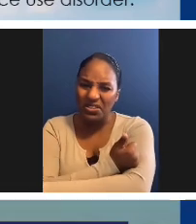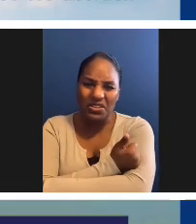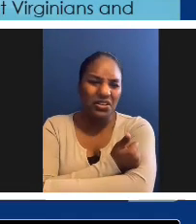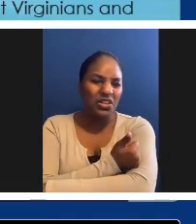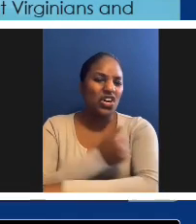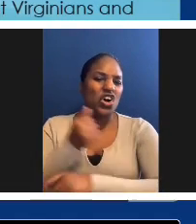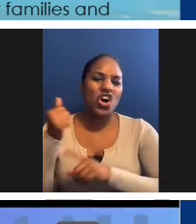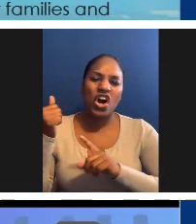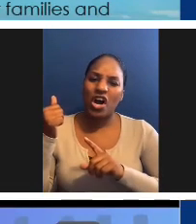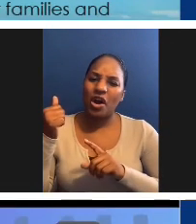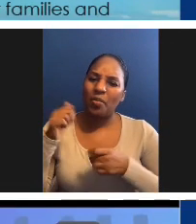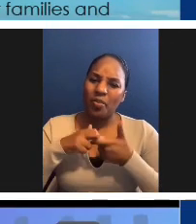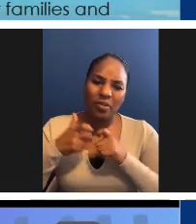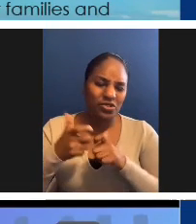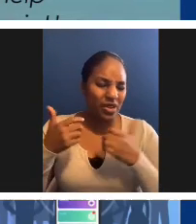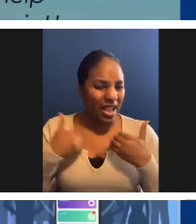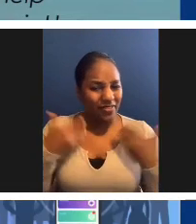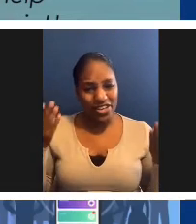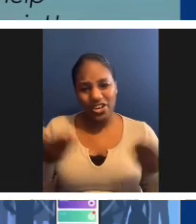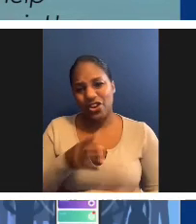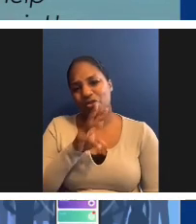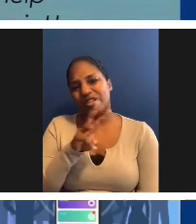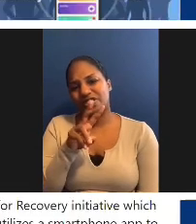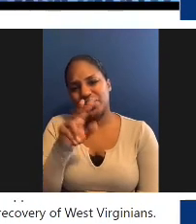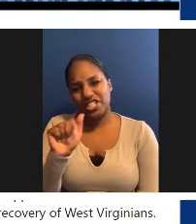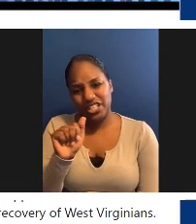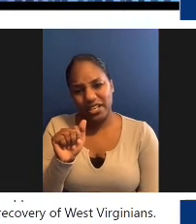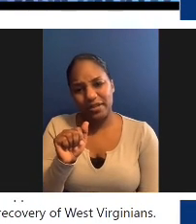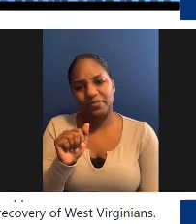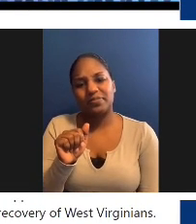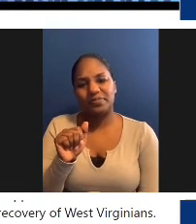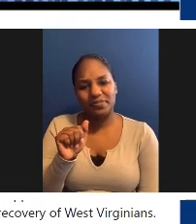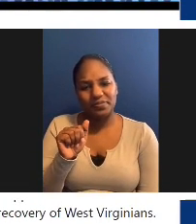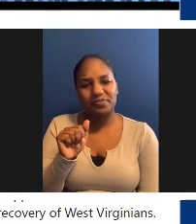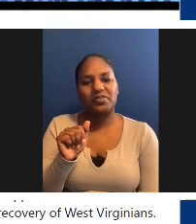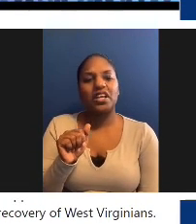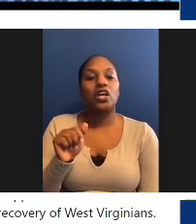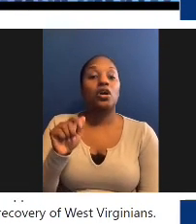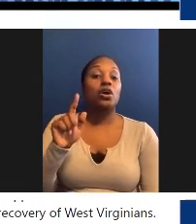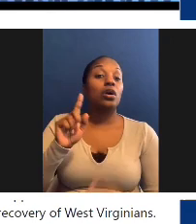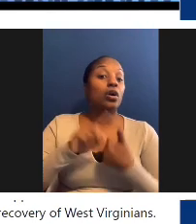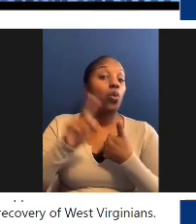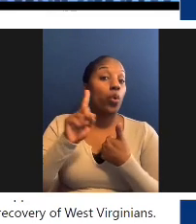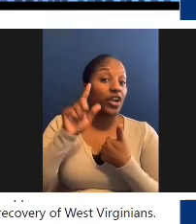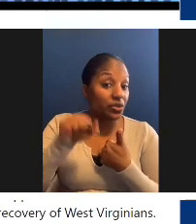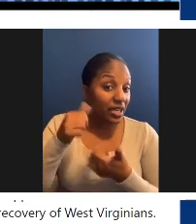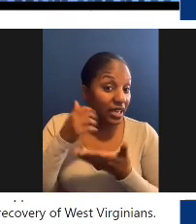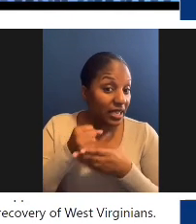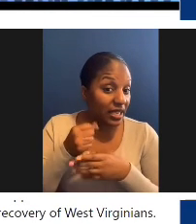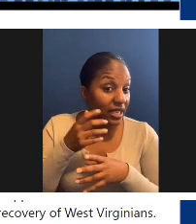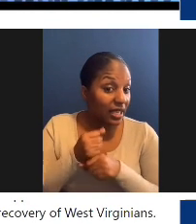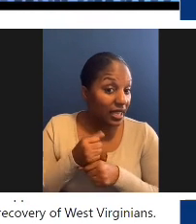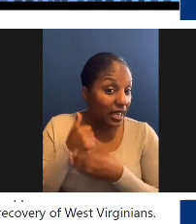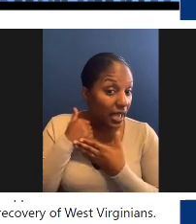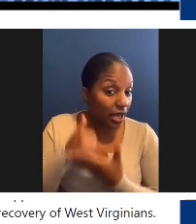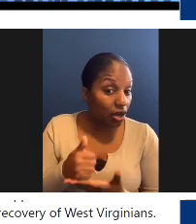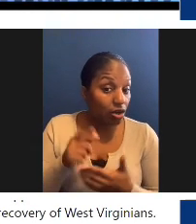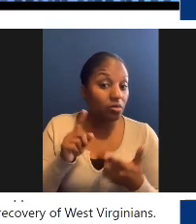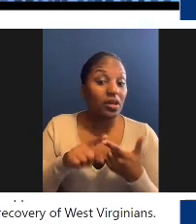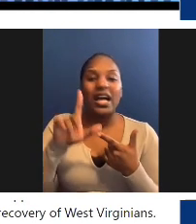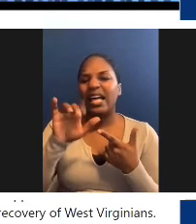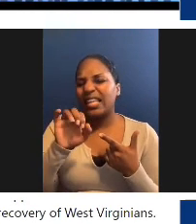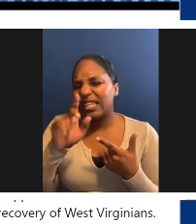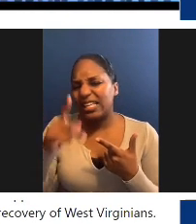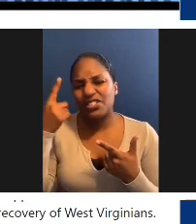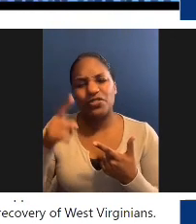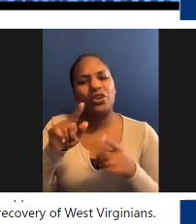having in West Virginia. It has where you can get help in West Virginia, links for teens